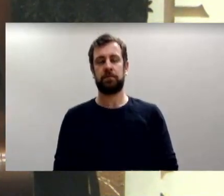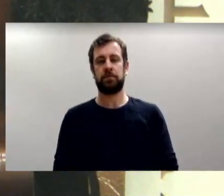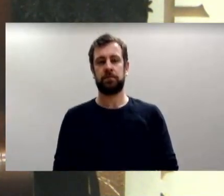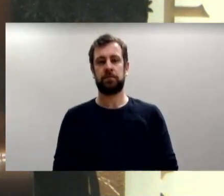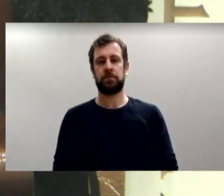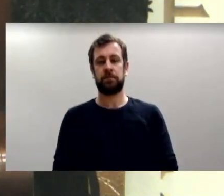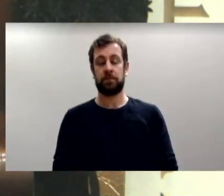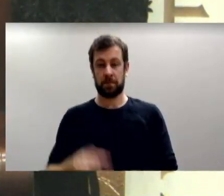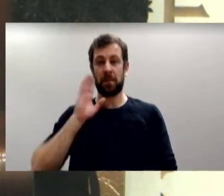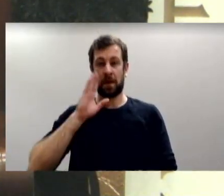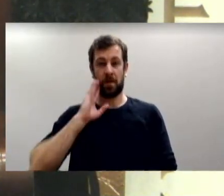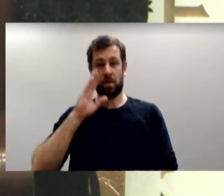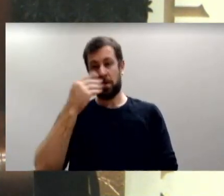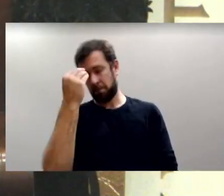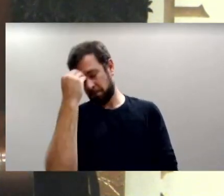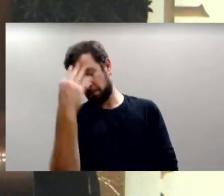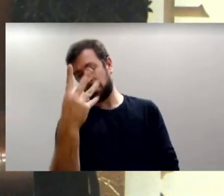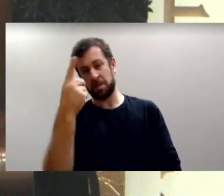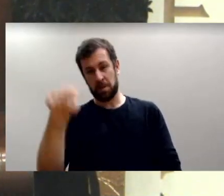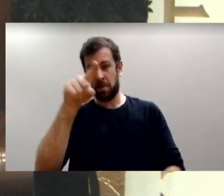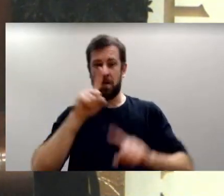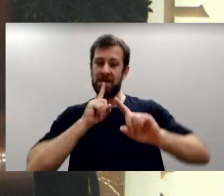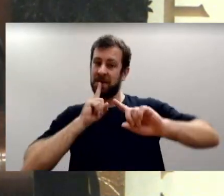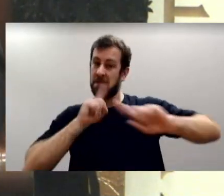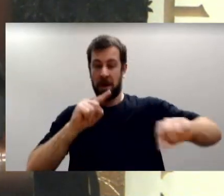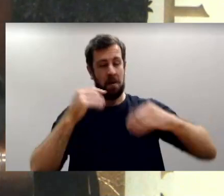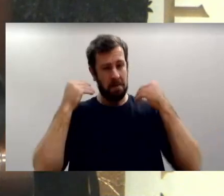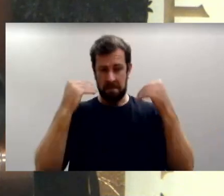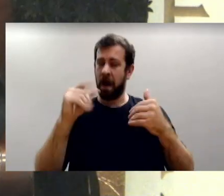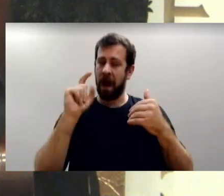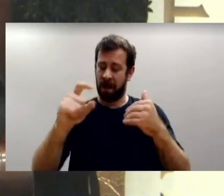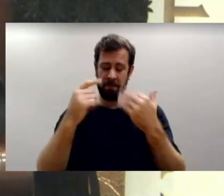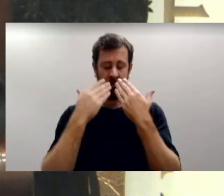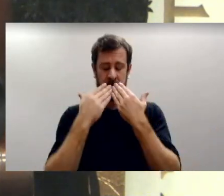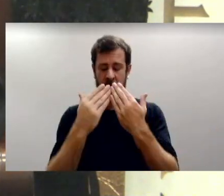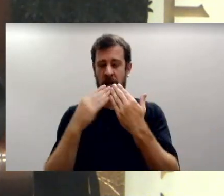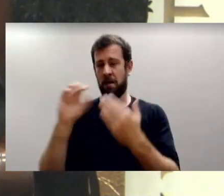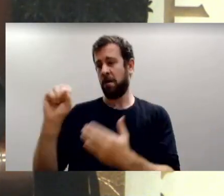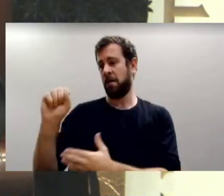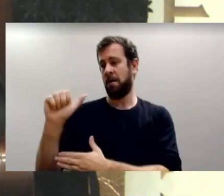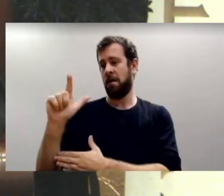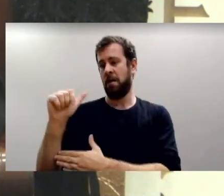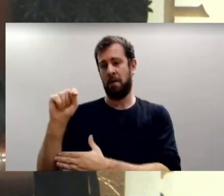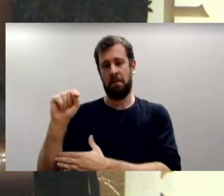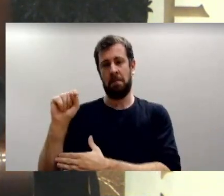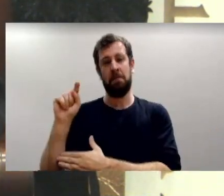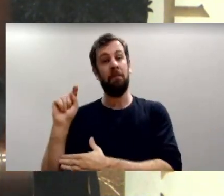I'll give you the command of salat, he will give you the method of salat.